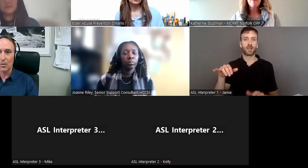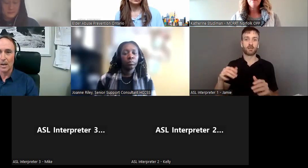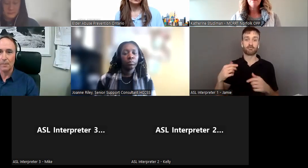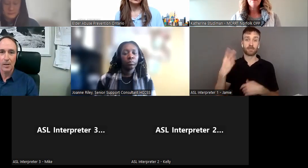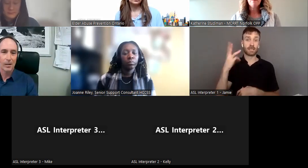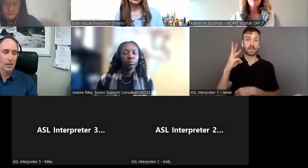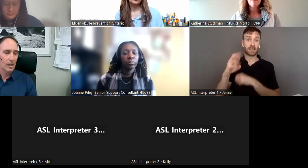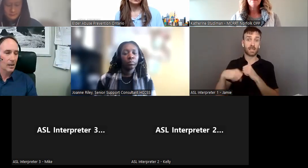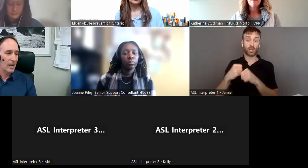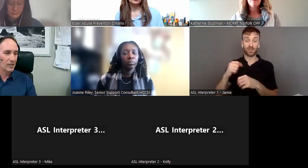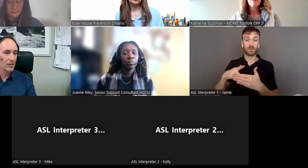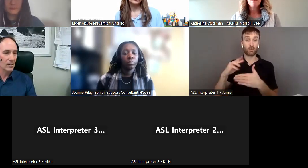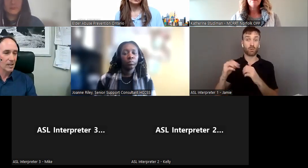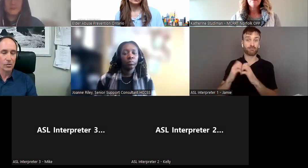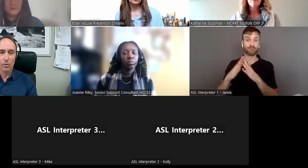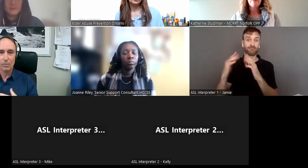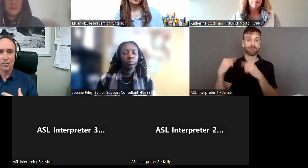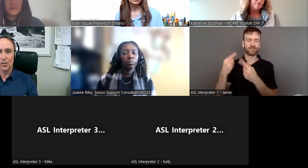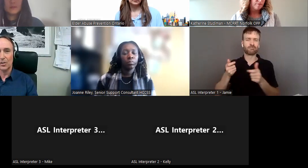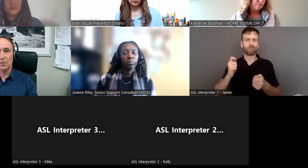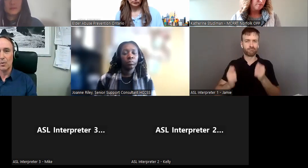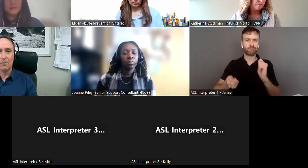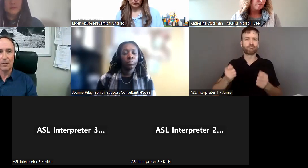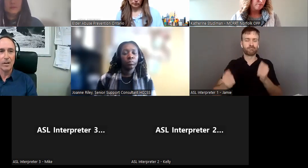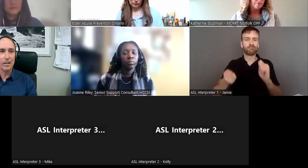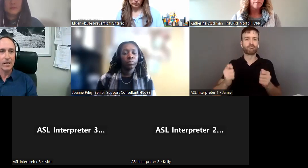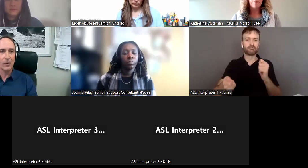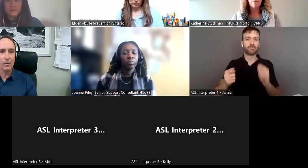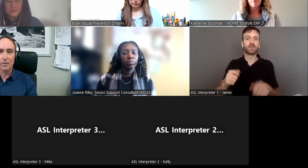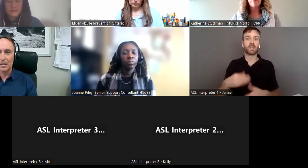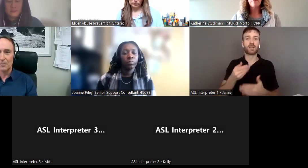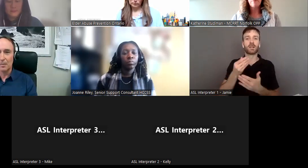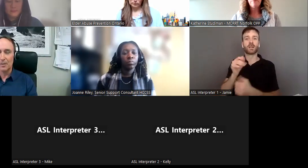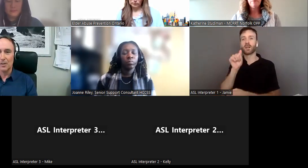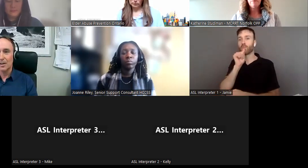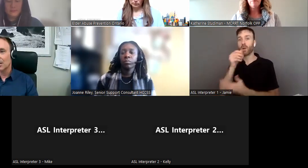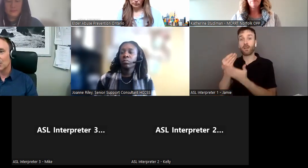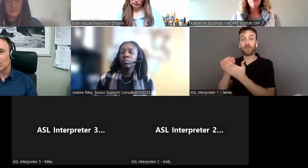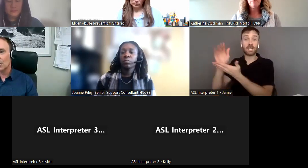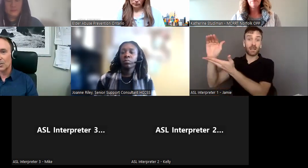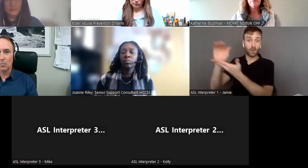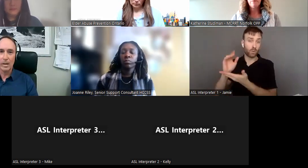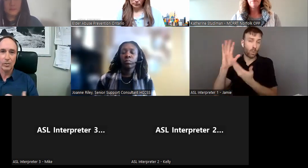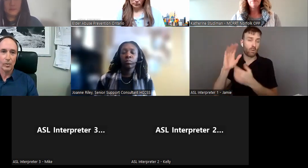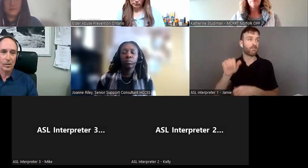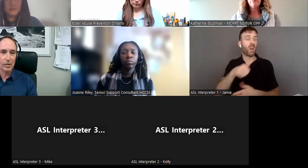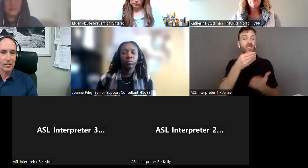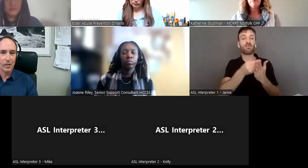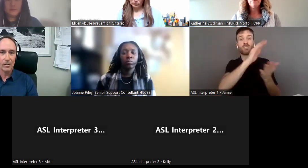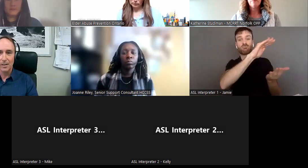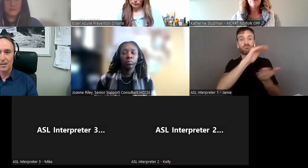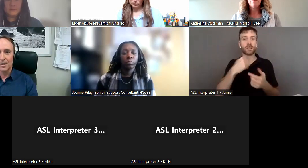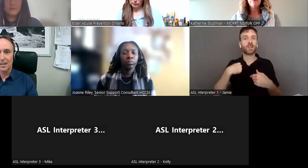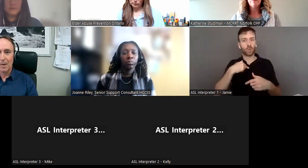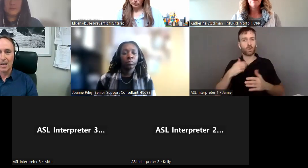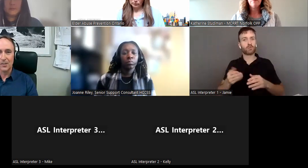this program. As we're able to secure private funding or funding from other sources, we're able to increase